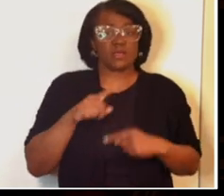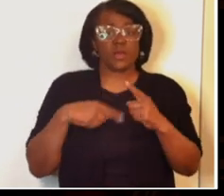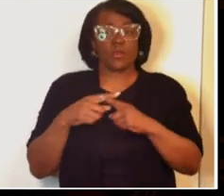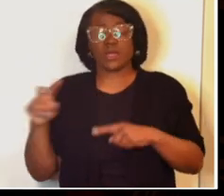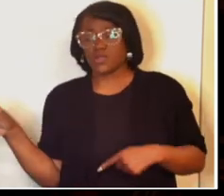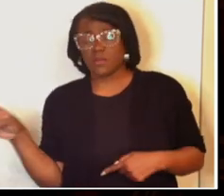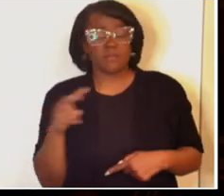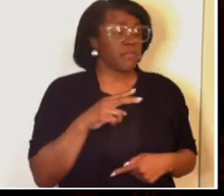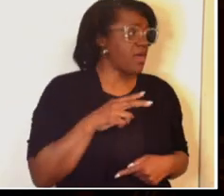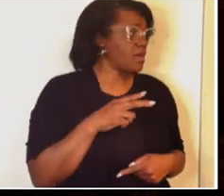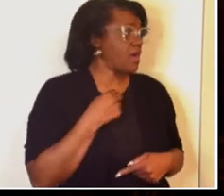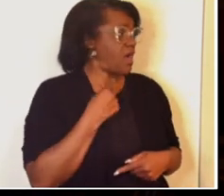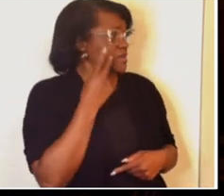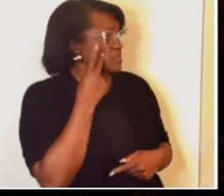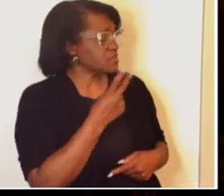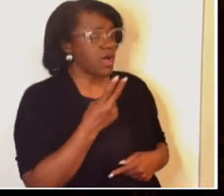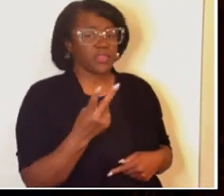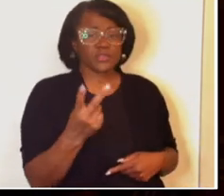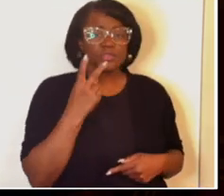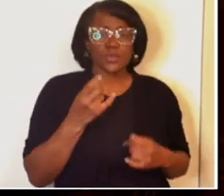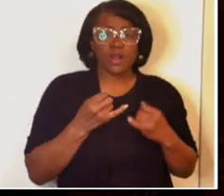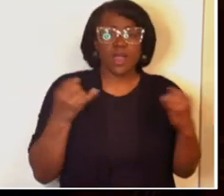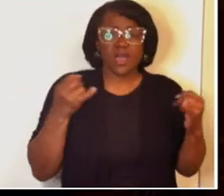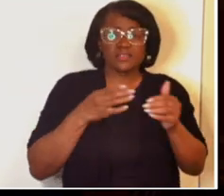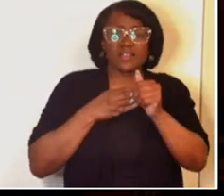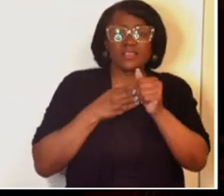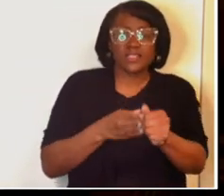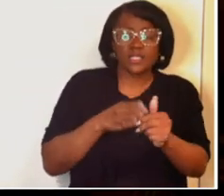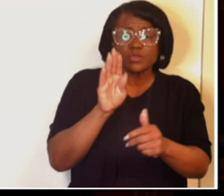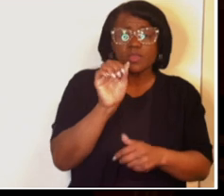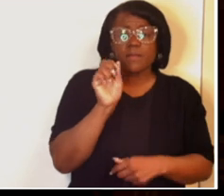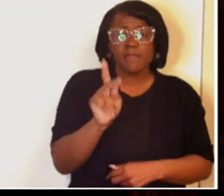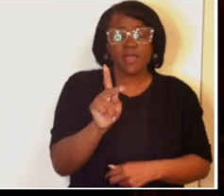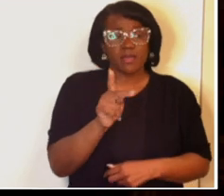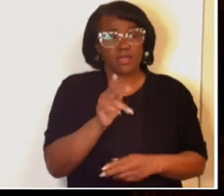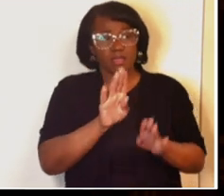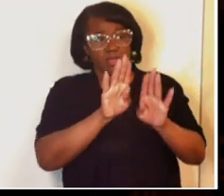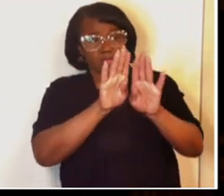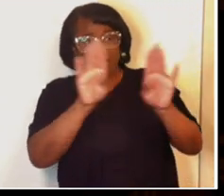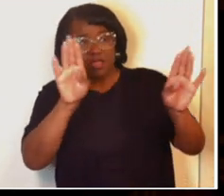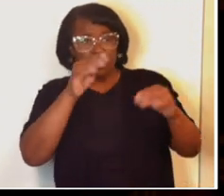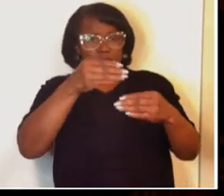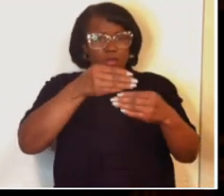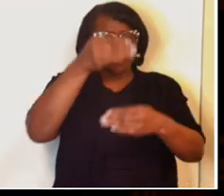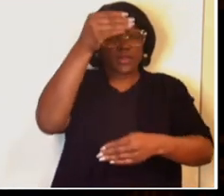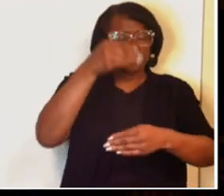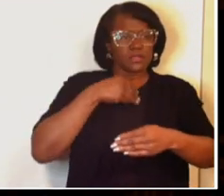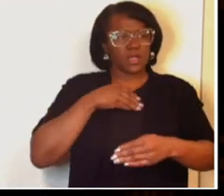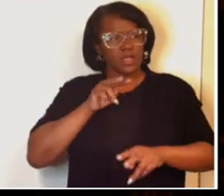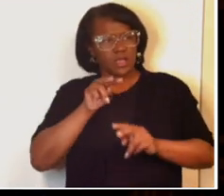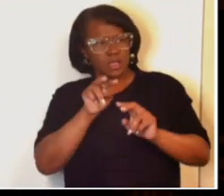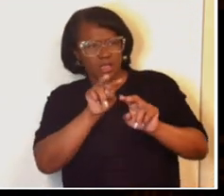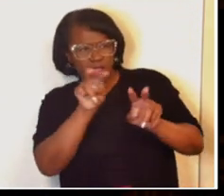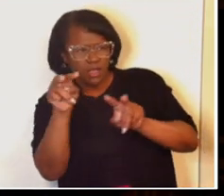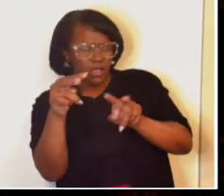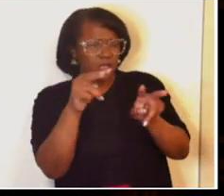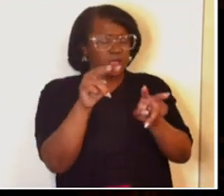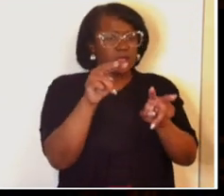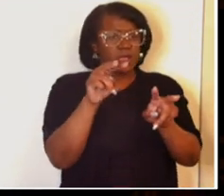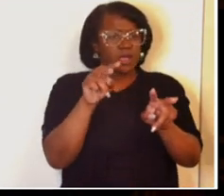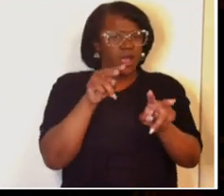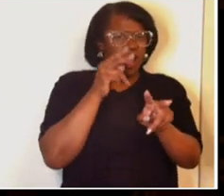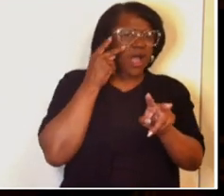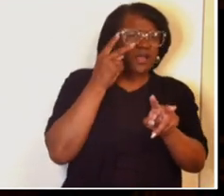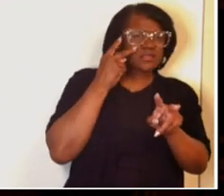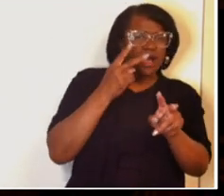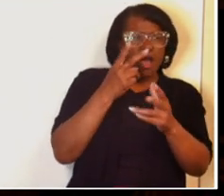view of the two lines leading to the bank's covered windows and doors, stretching and turning at opposite corners, up both Adam Clayton Powell and